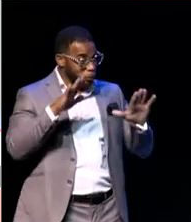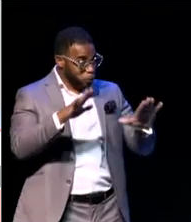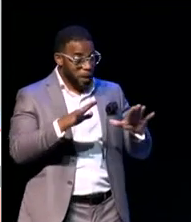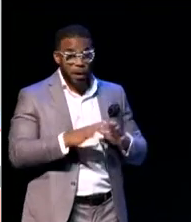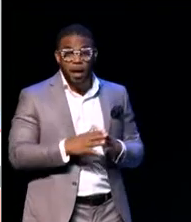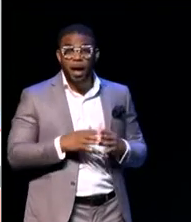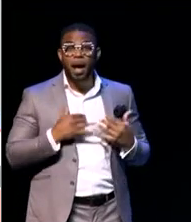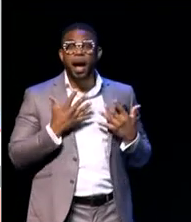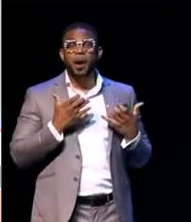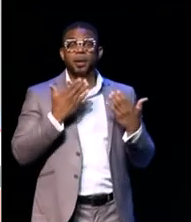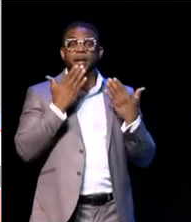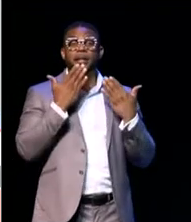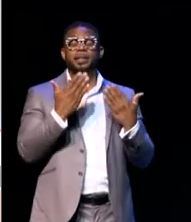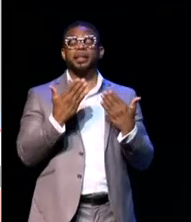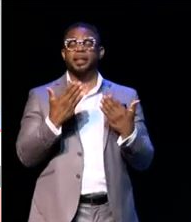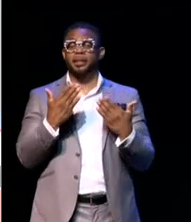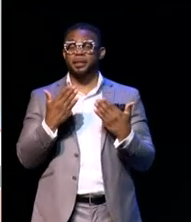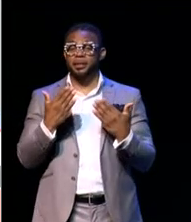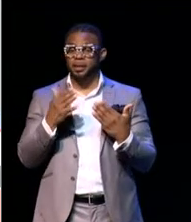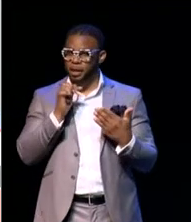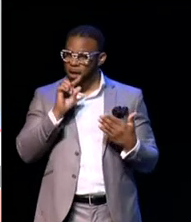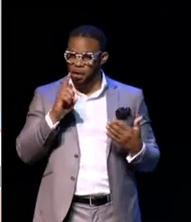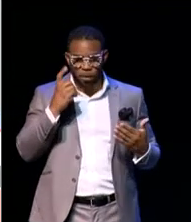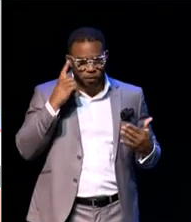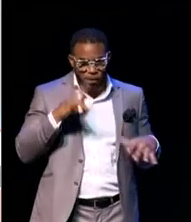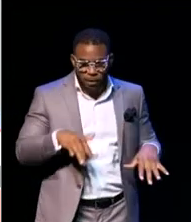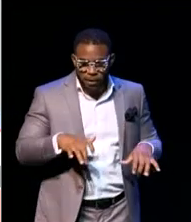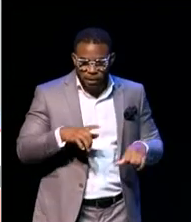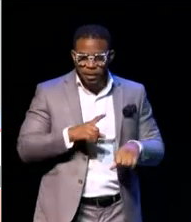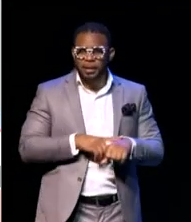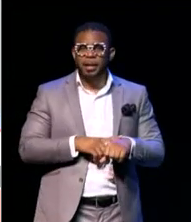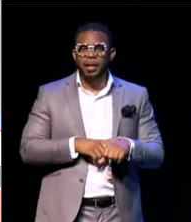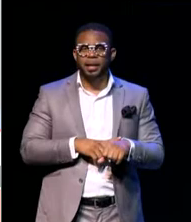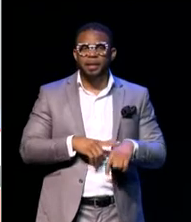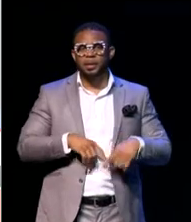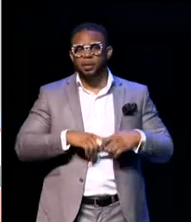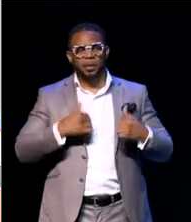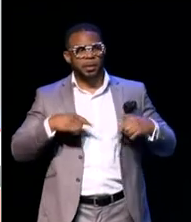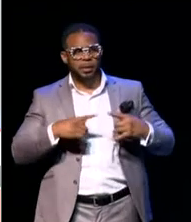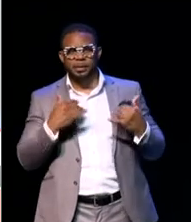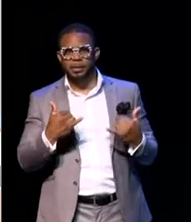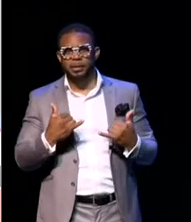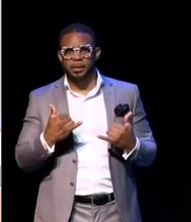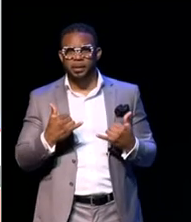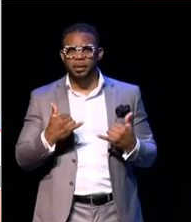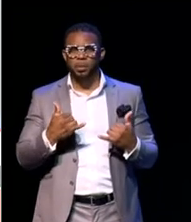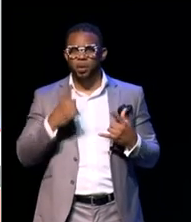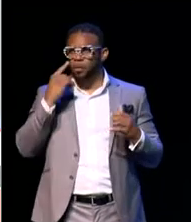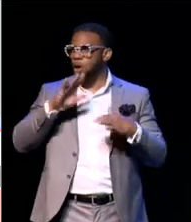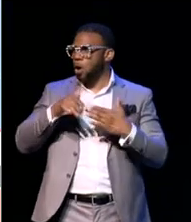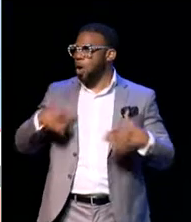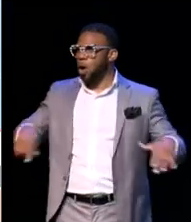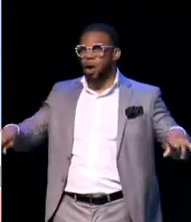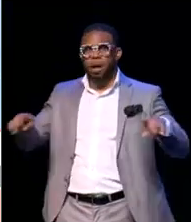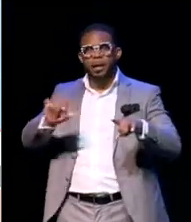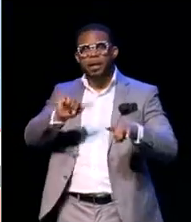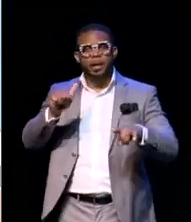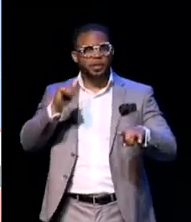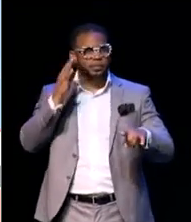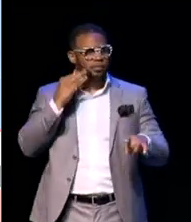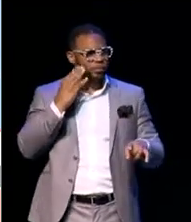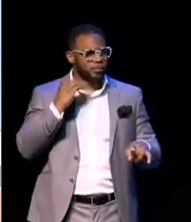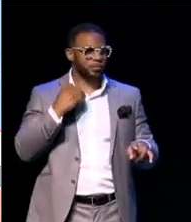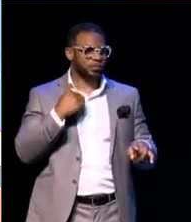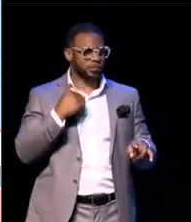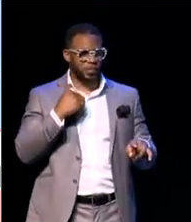great, and I want to thank you not only for taking the time out with us today, but for all of the other times